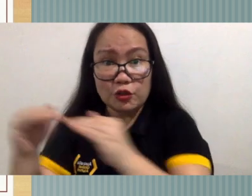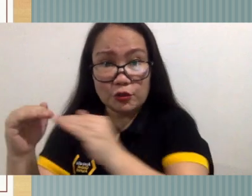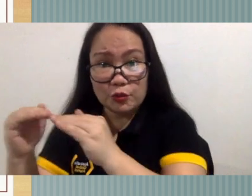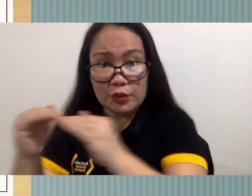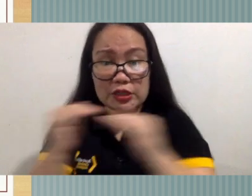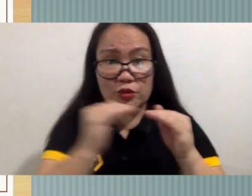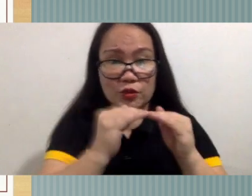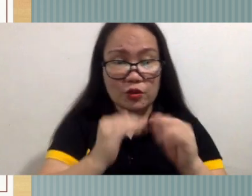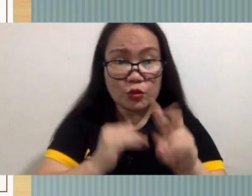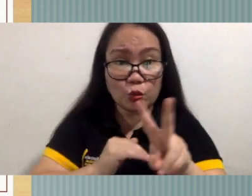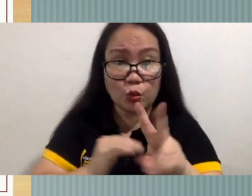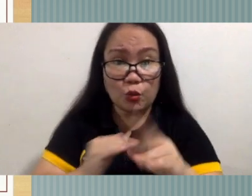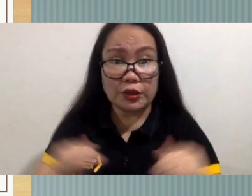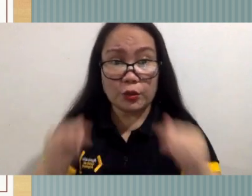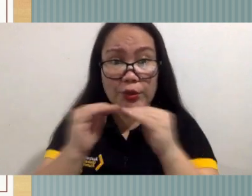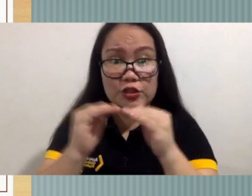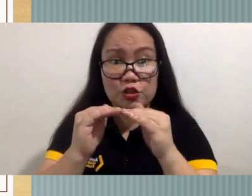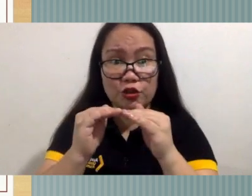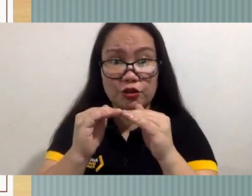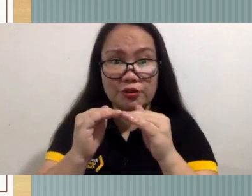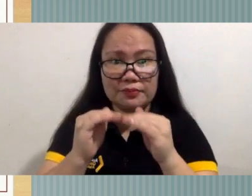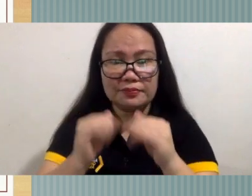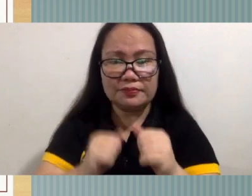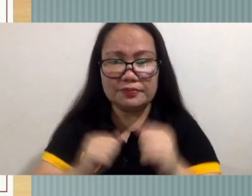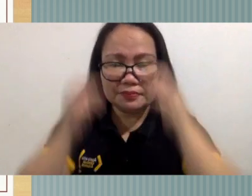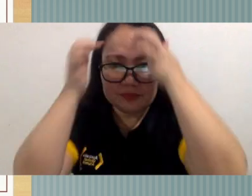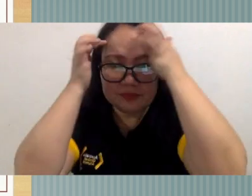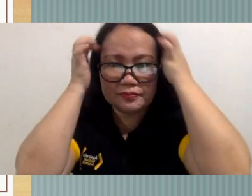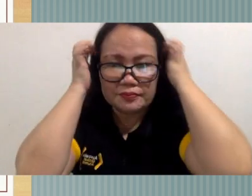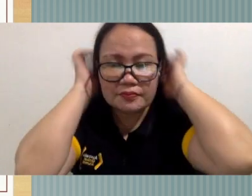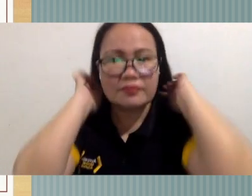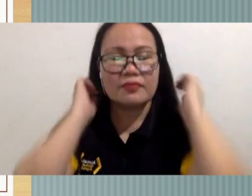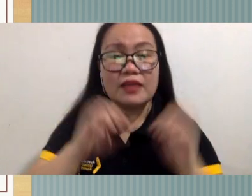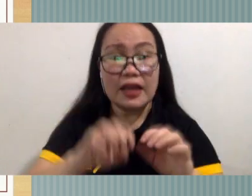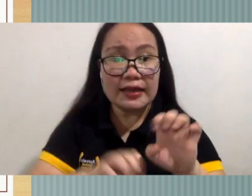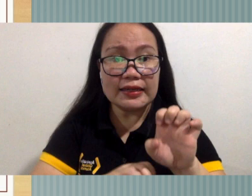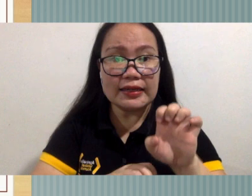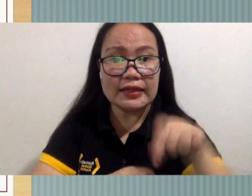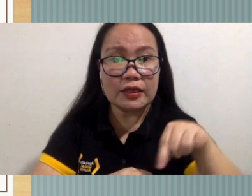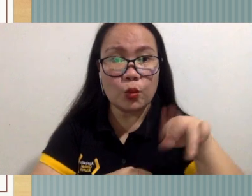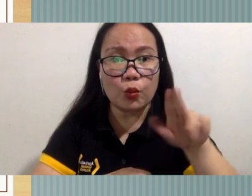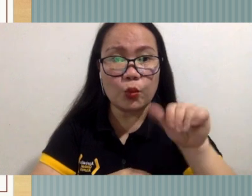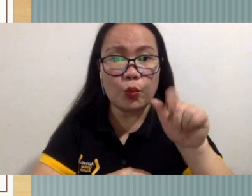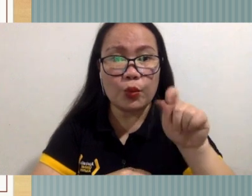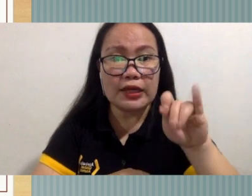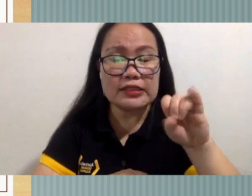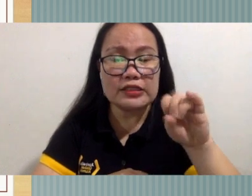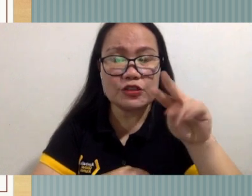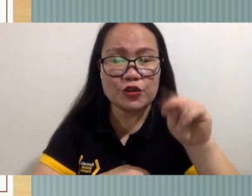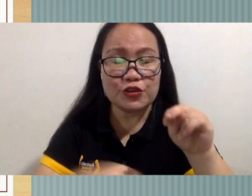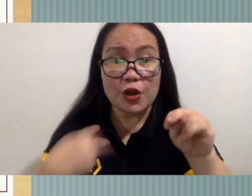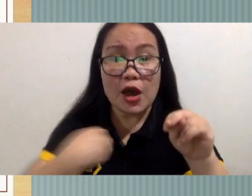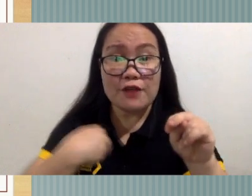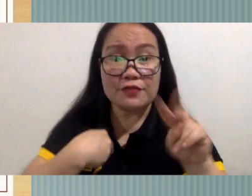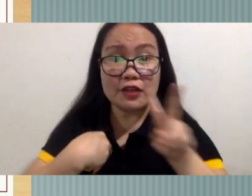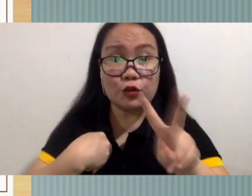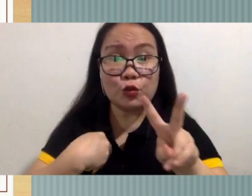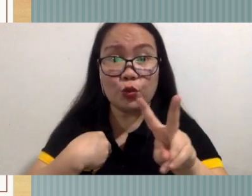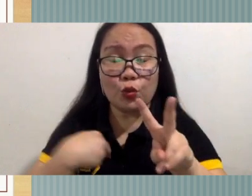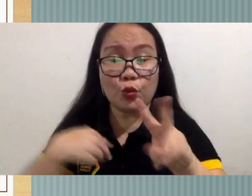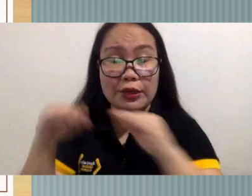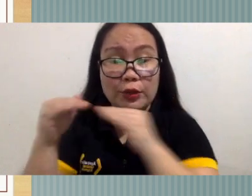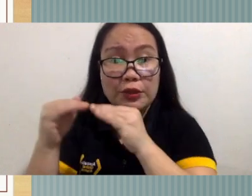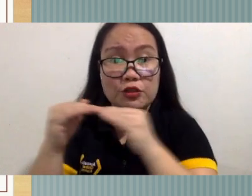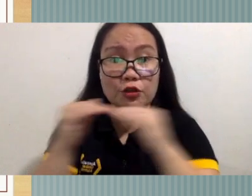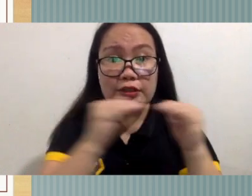equations. Okay? So, since ang nakalagay dito ay positive or negative 4, since pwede siyang positive daw or negative,